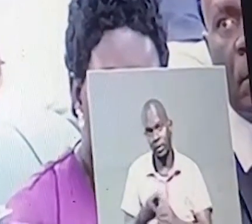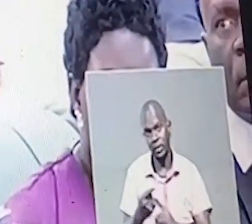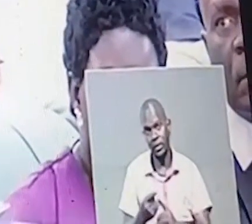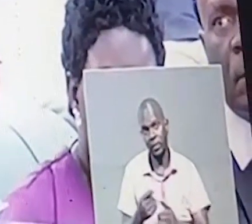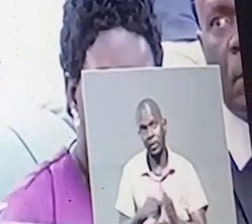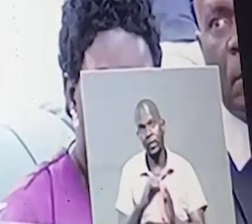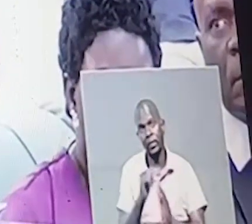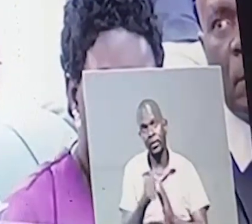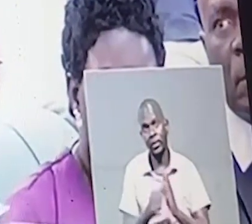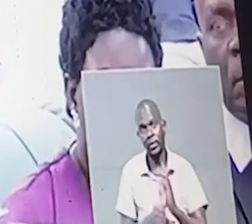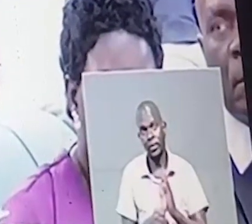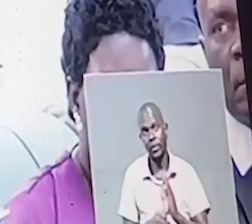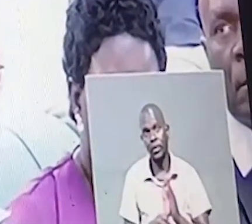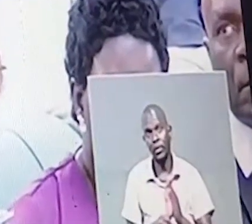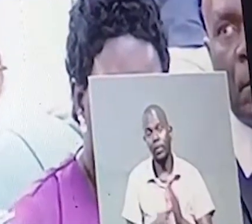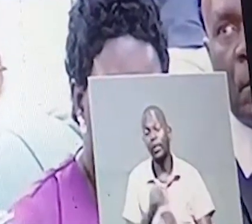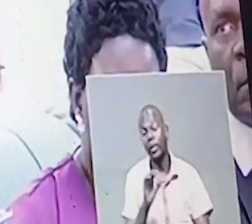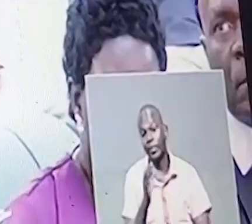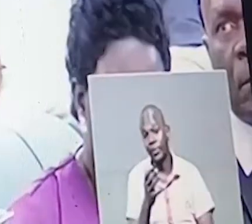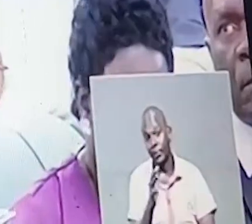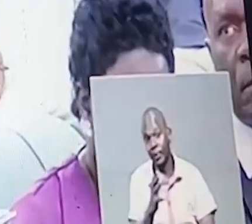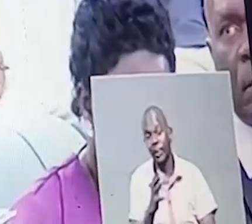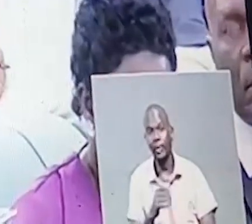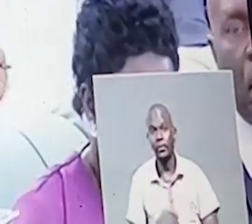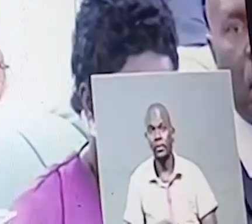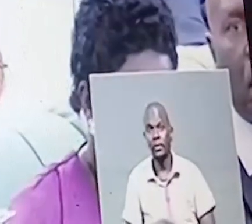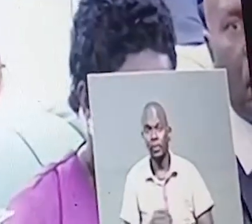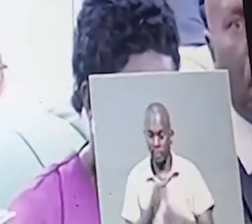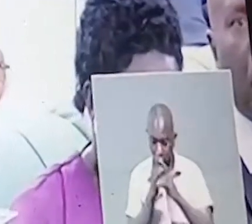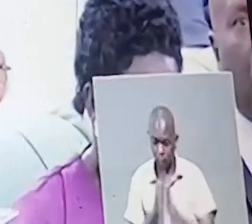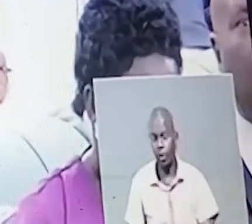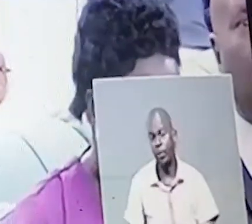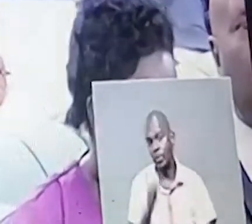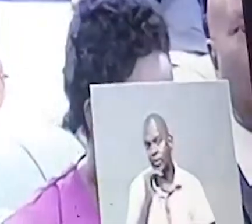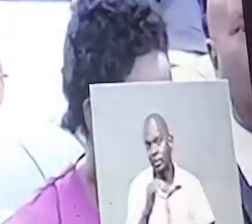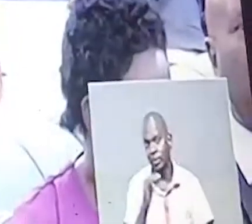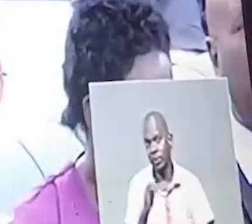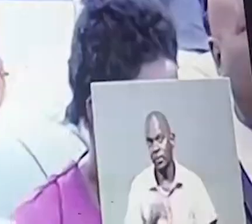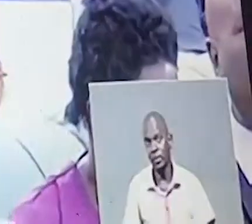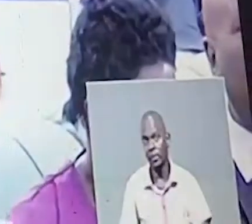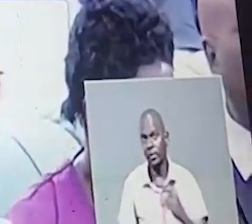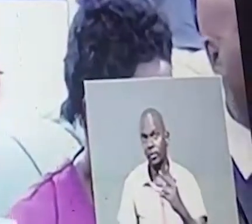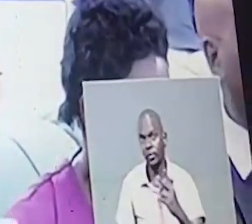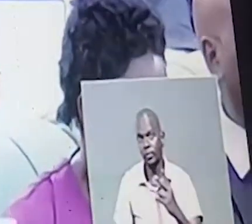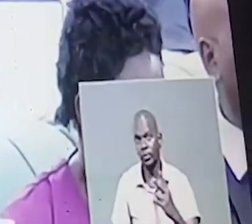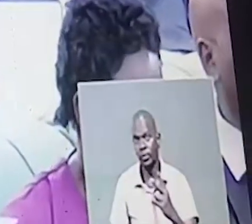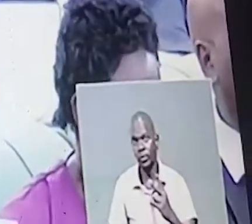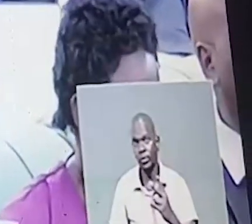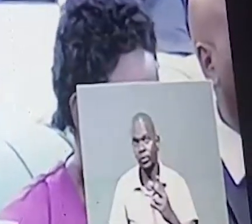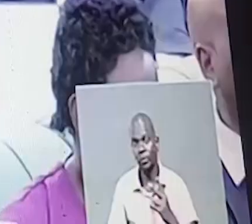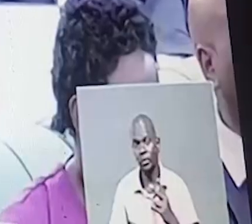already in the order paper. Is that being fair? Right Honourable Speaker, secondly,